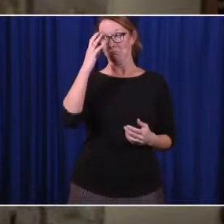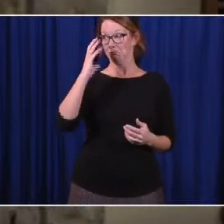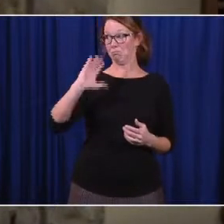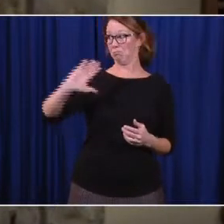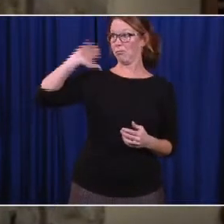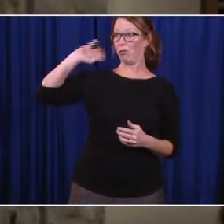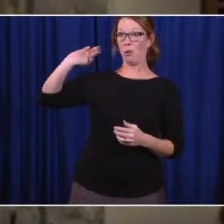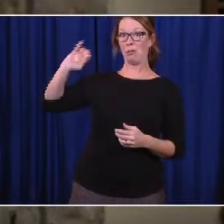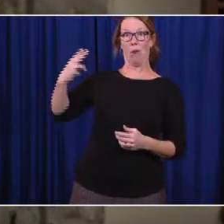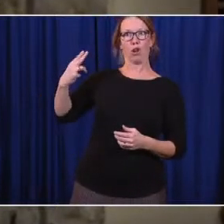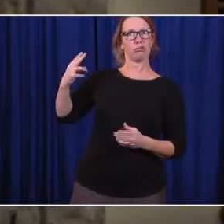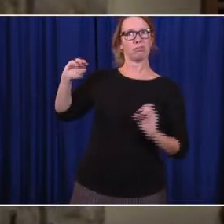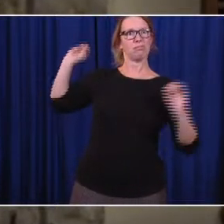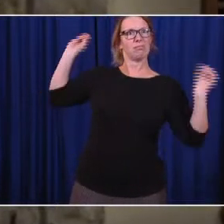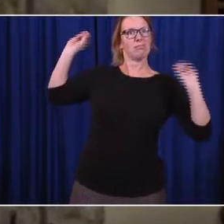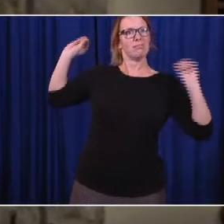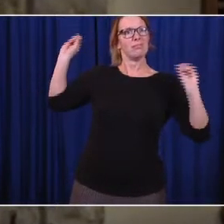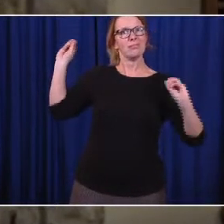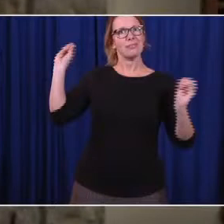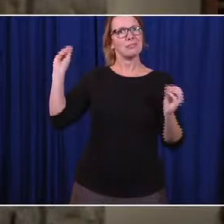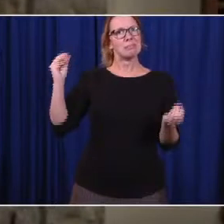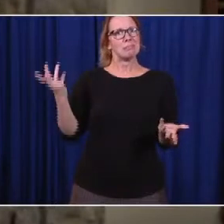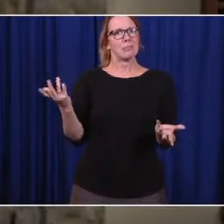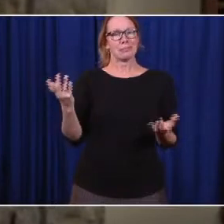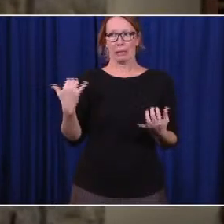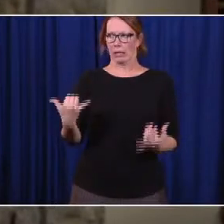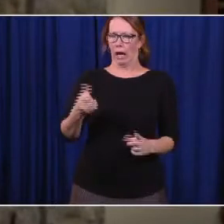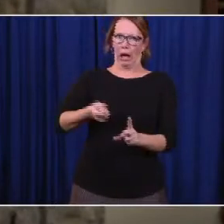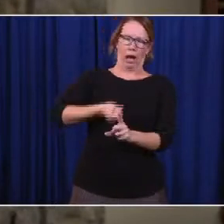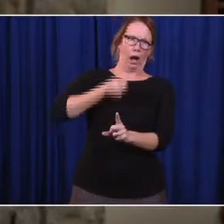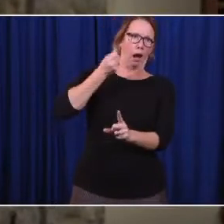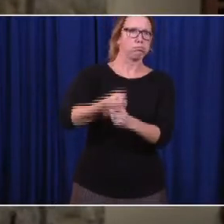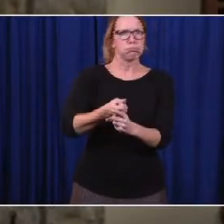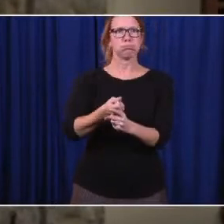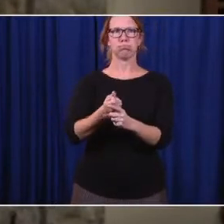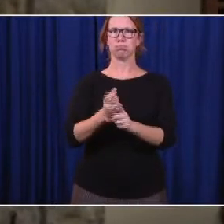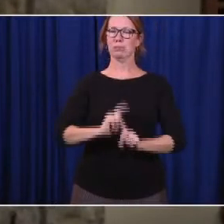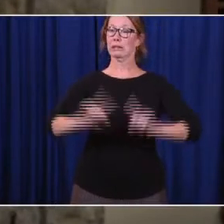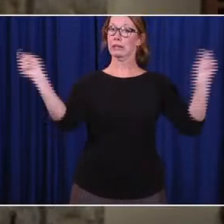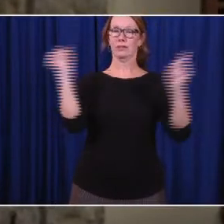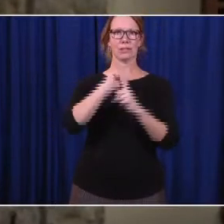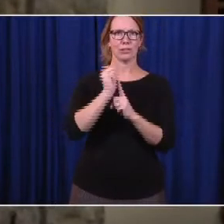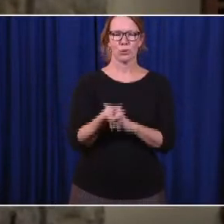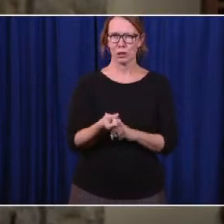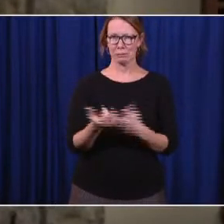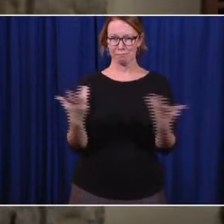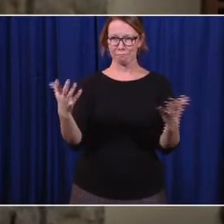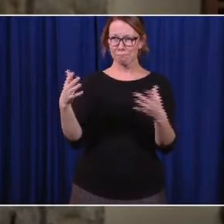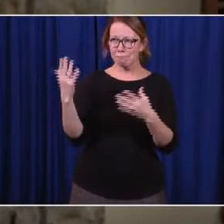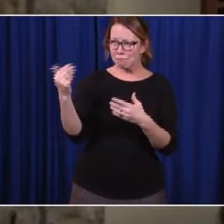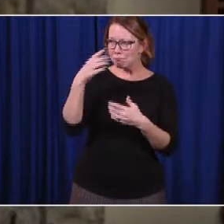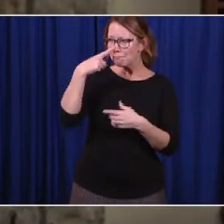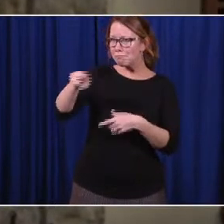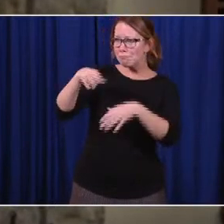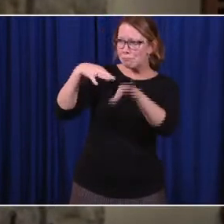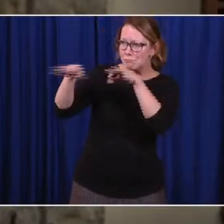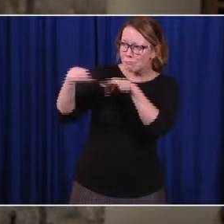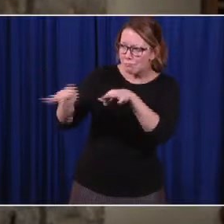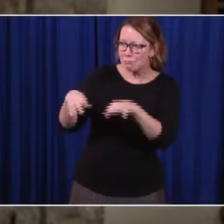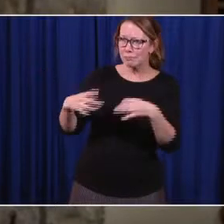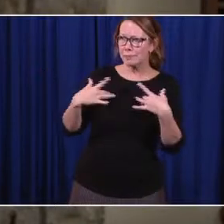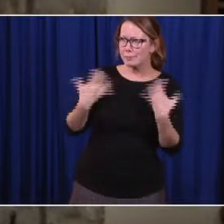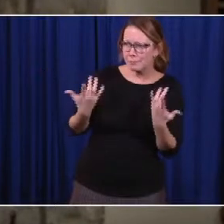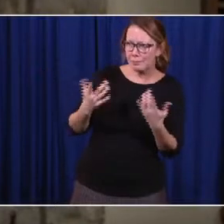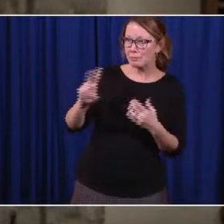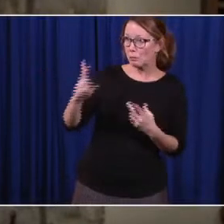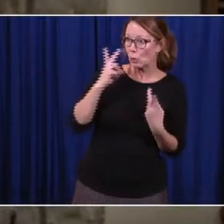seeing, and it certainly has got to be a different thing to deal with. If you could just give us maybe some insight into what goes on